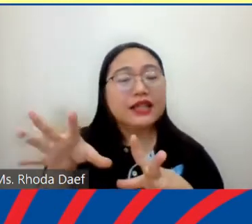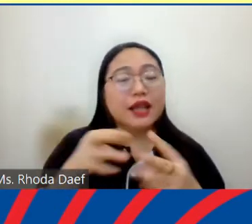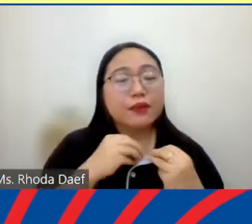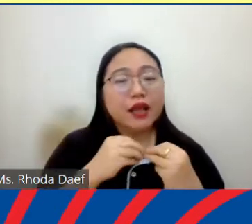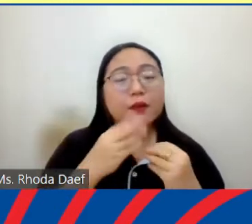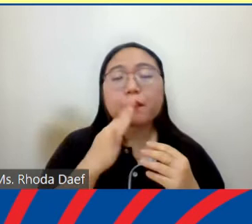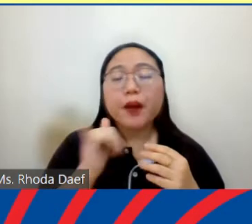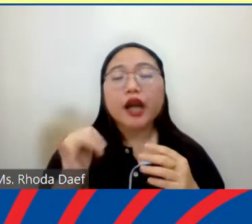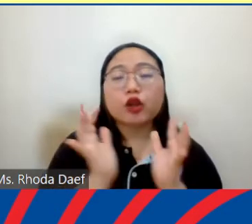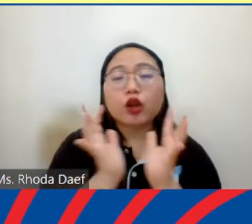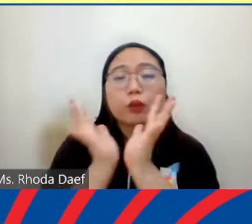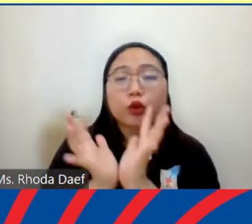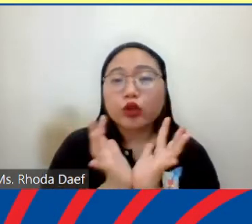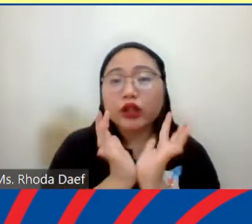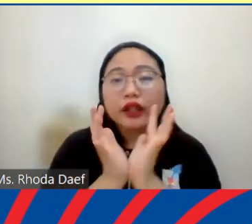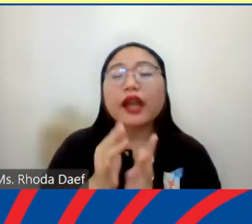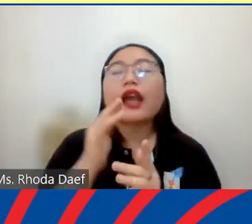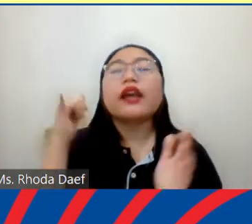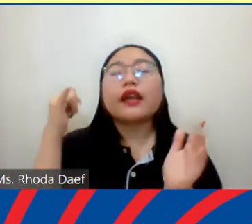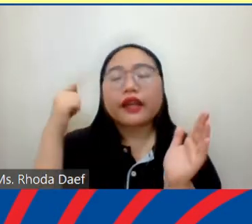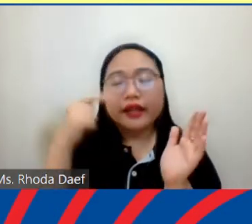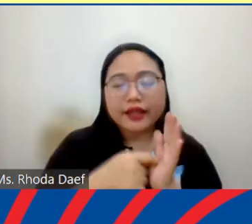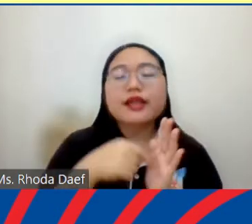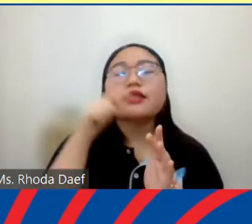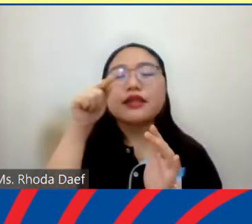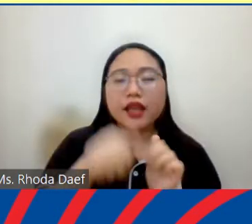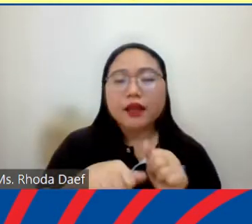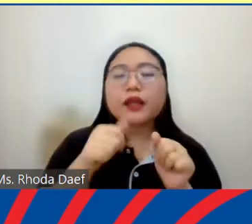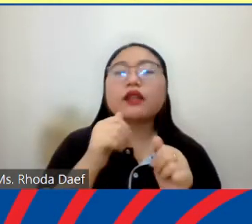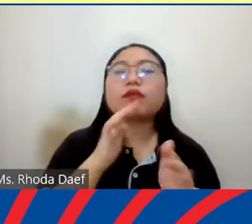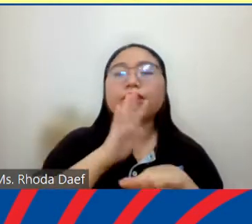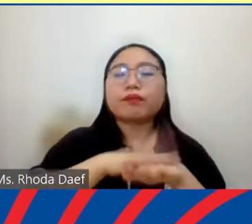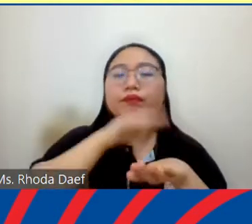can call this as research data.